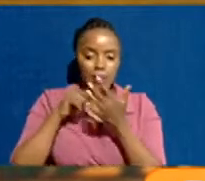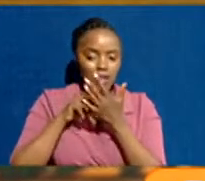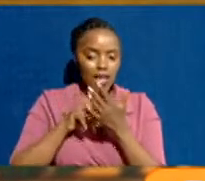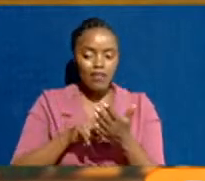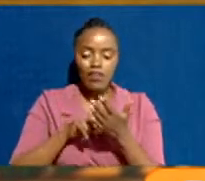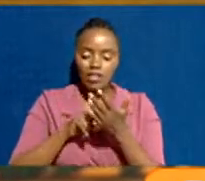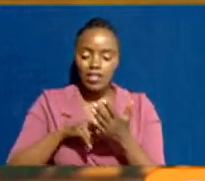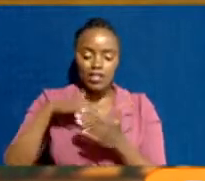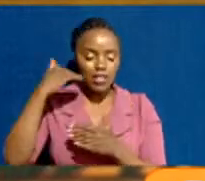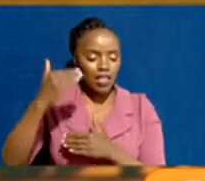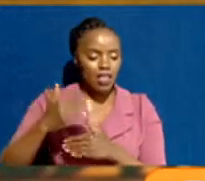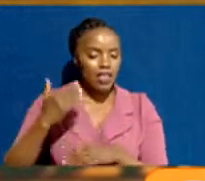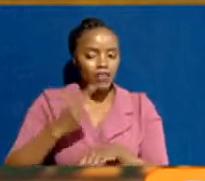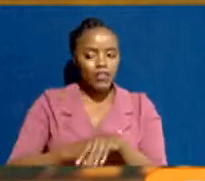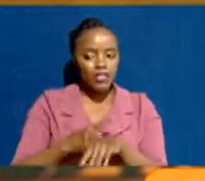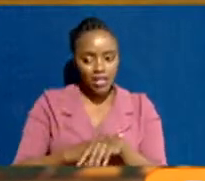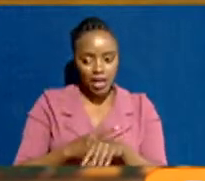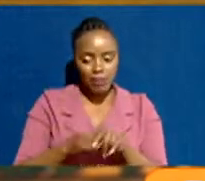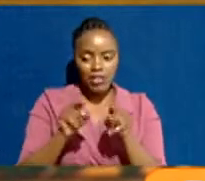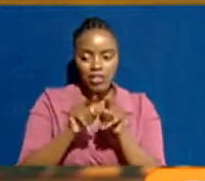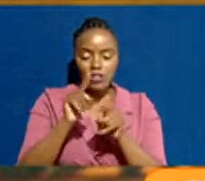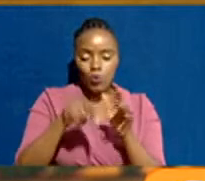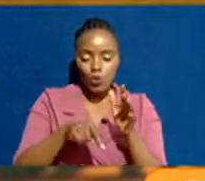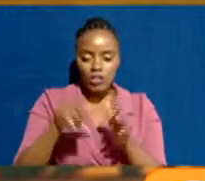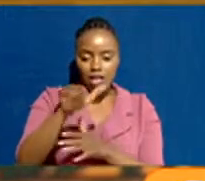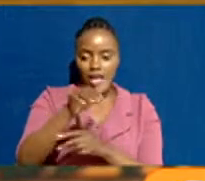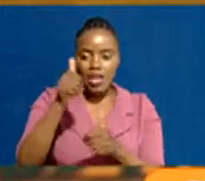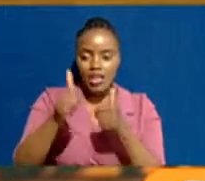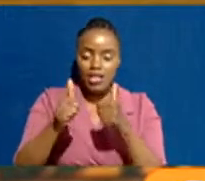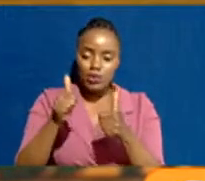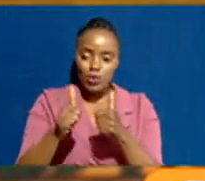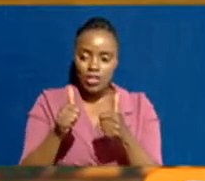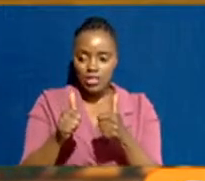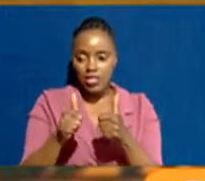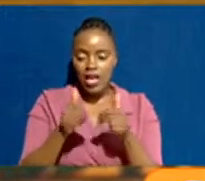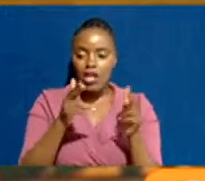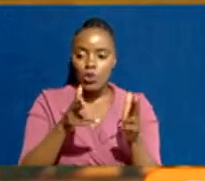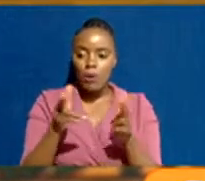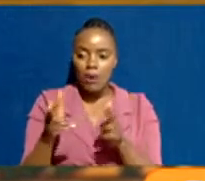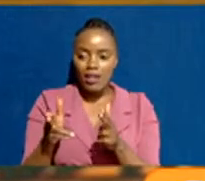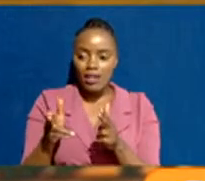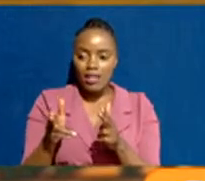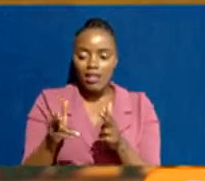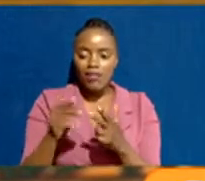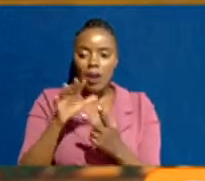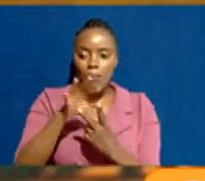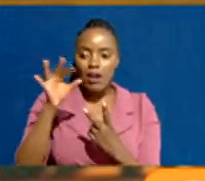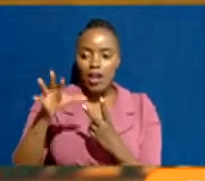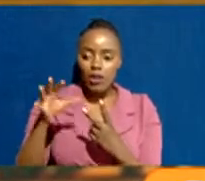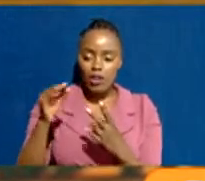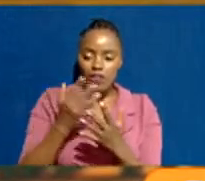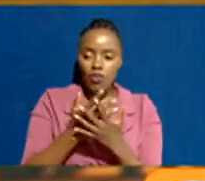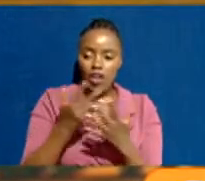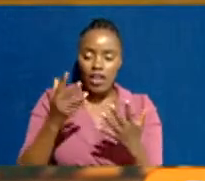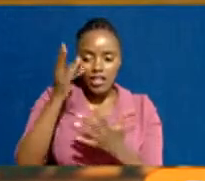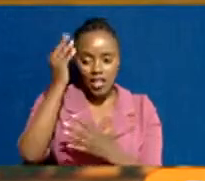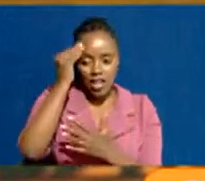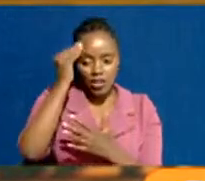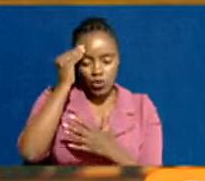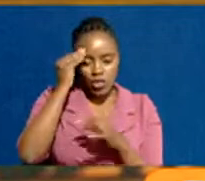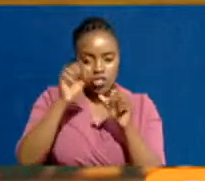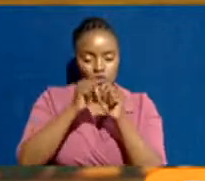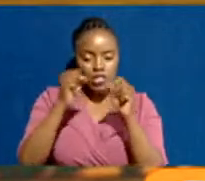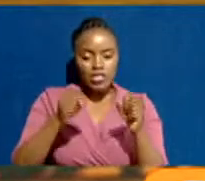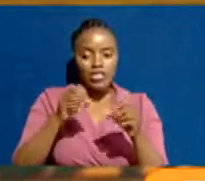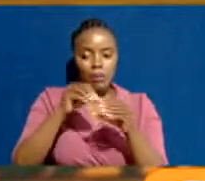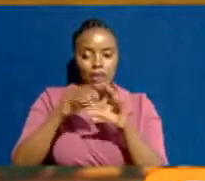emphasizing all along. And these are areas that are normally priorities of any education system in the